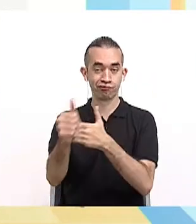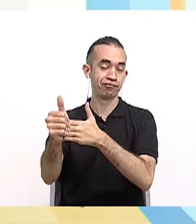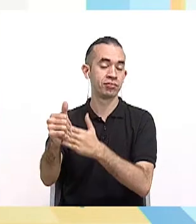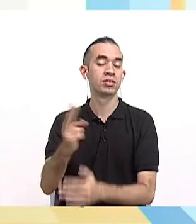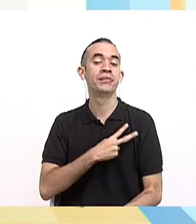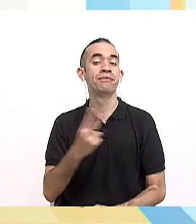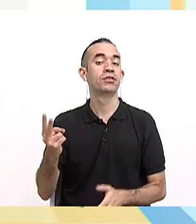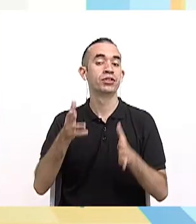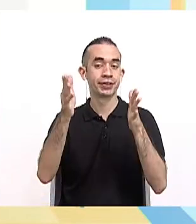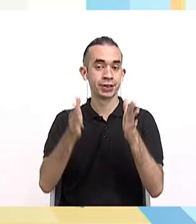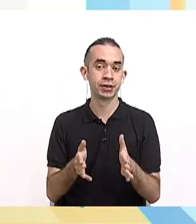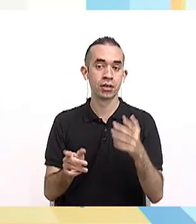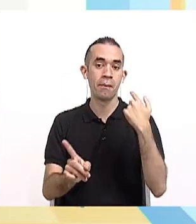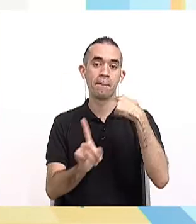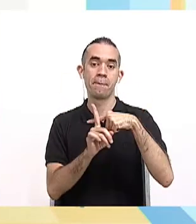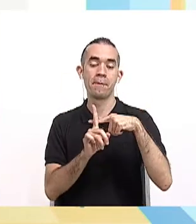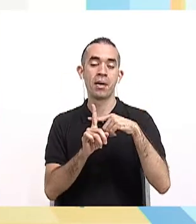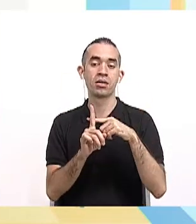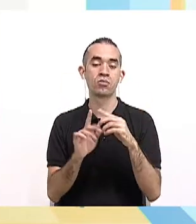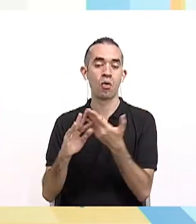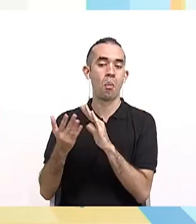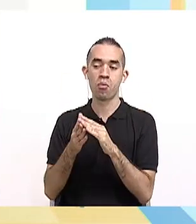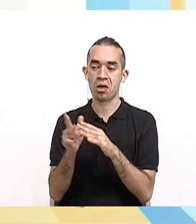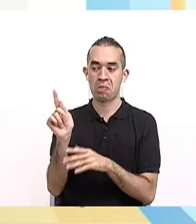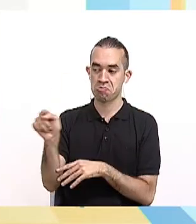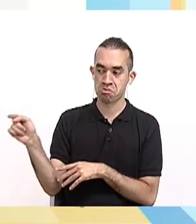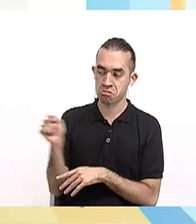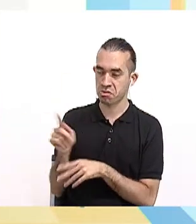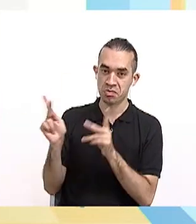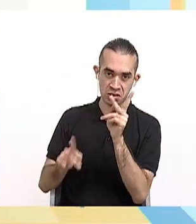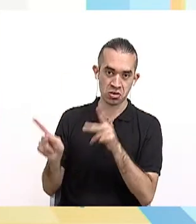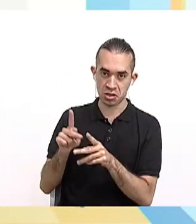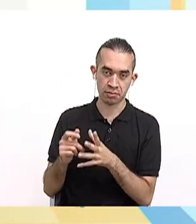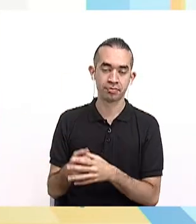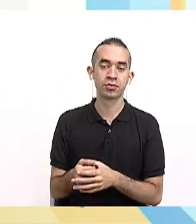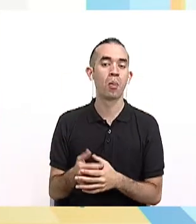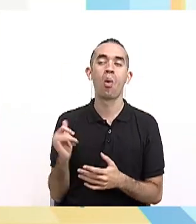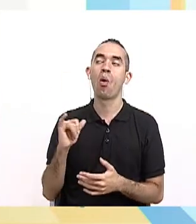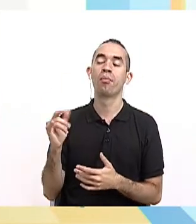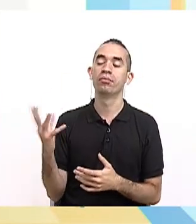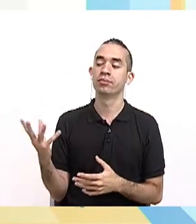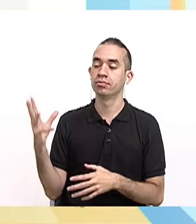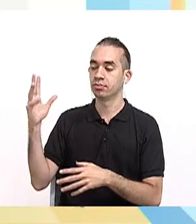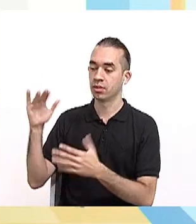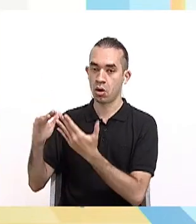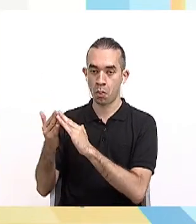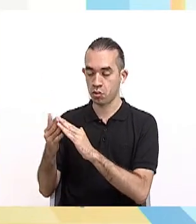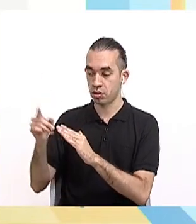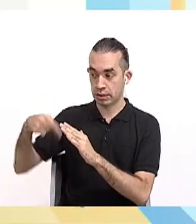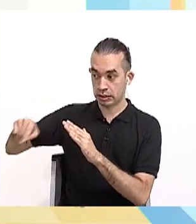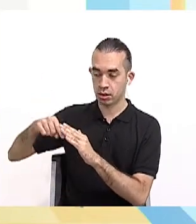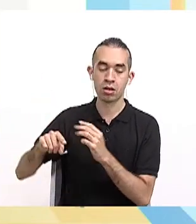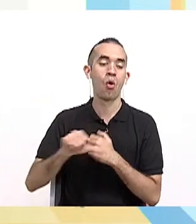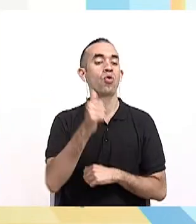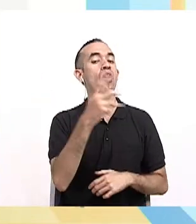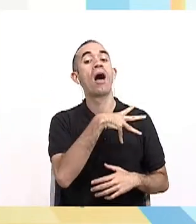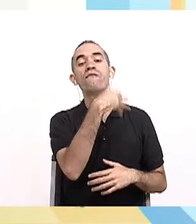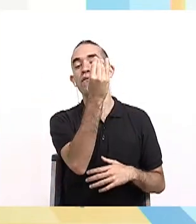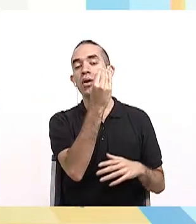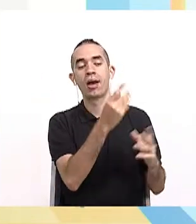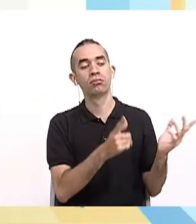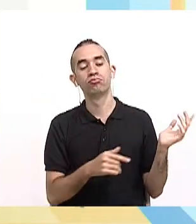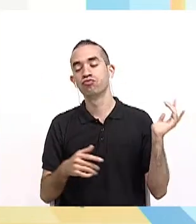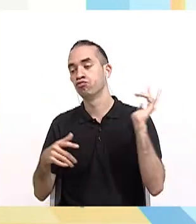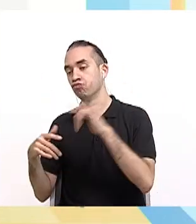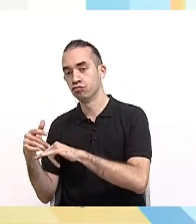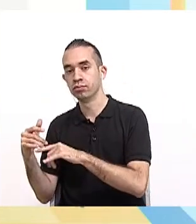volunteers and members of the community. So by people from outside and people from inside the community. Is that true